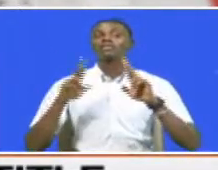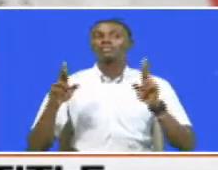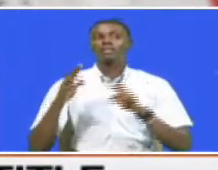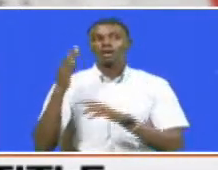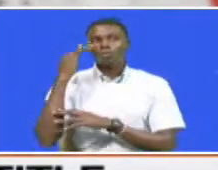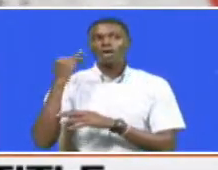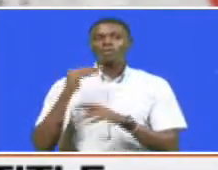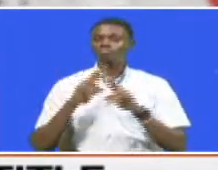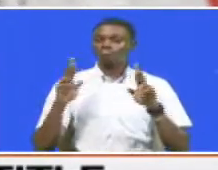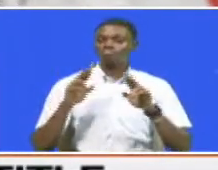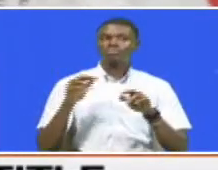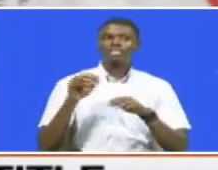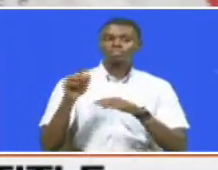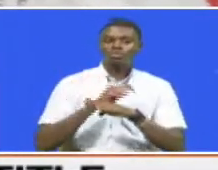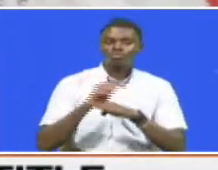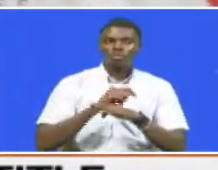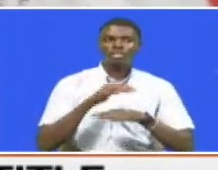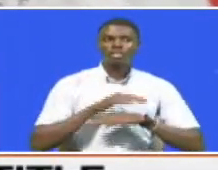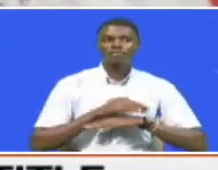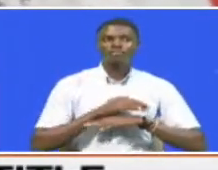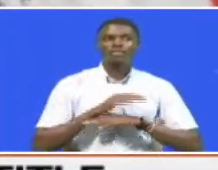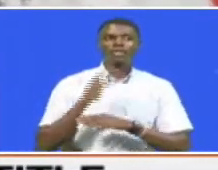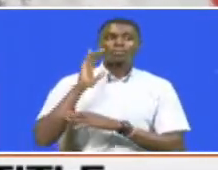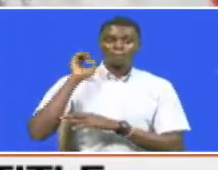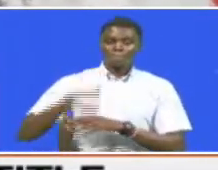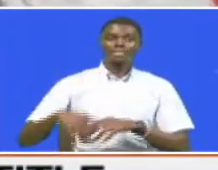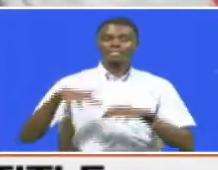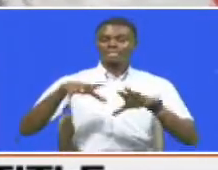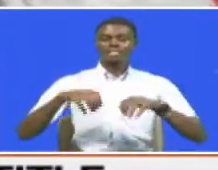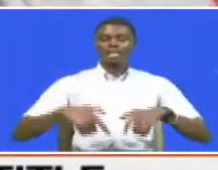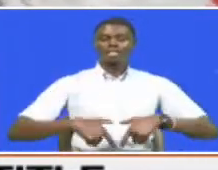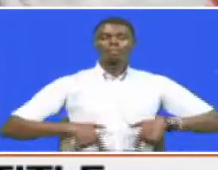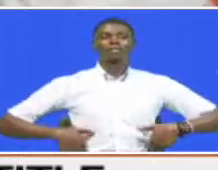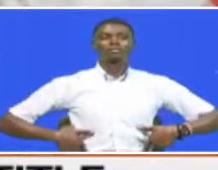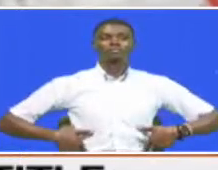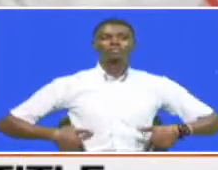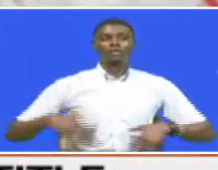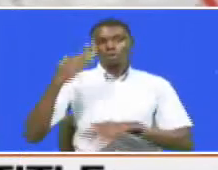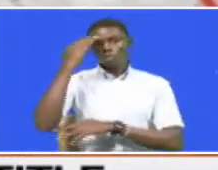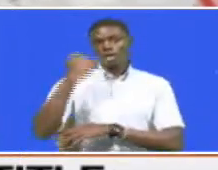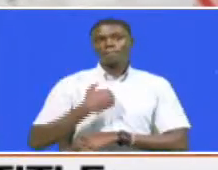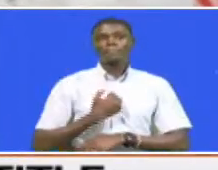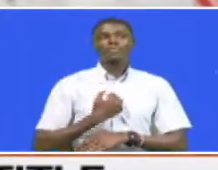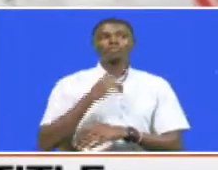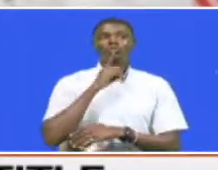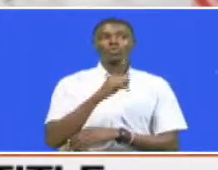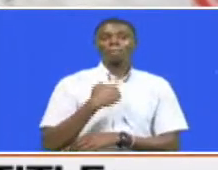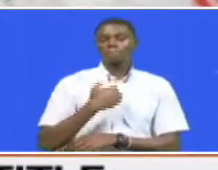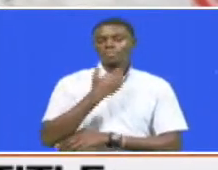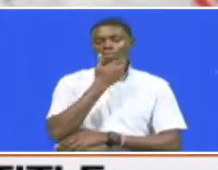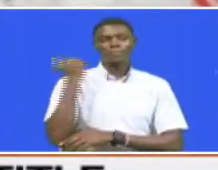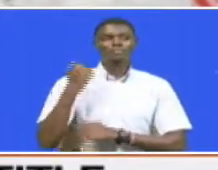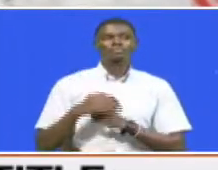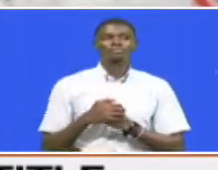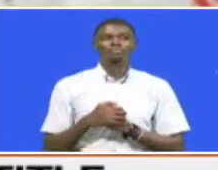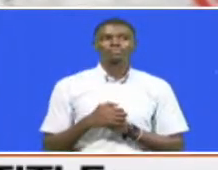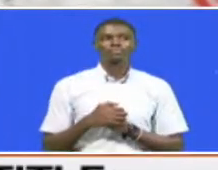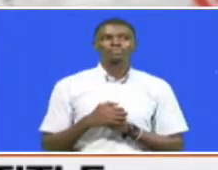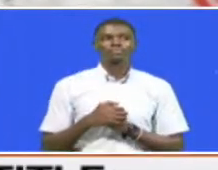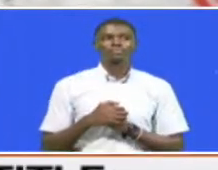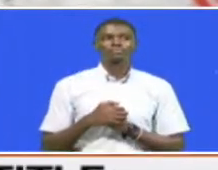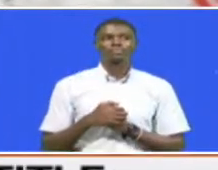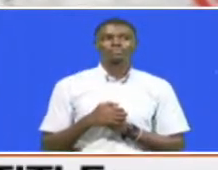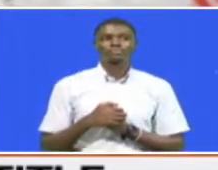trained enough. Yeah, I'm going to take the belt. Because I'm sure I'm the best. No super